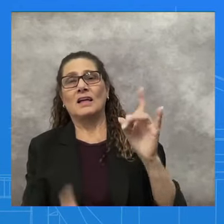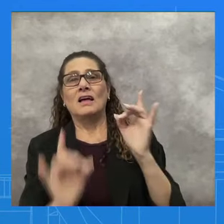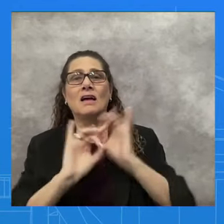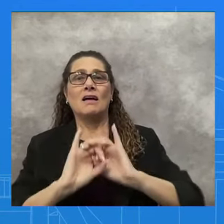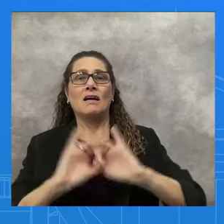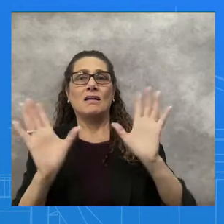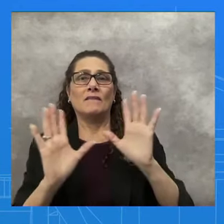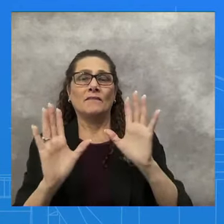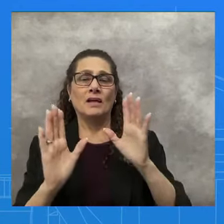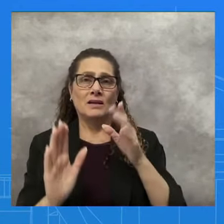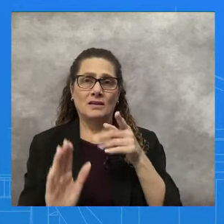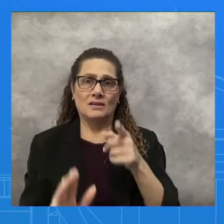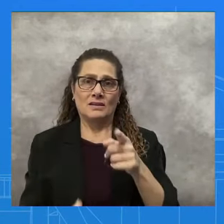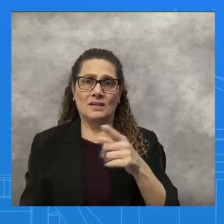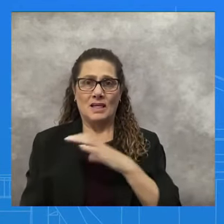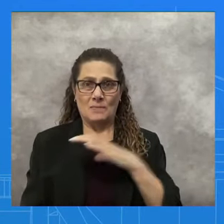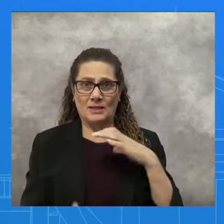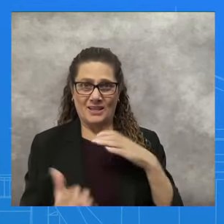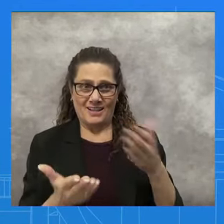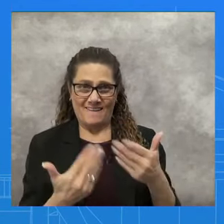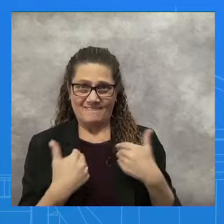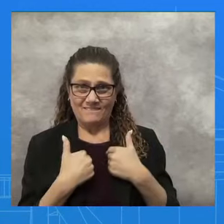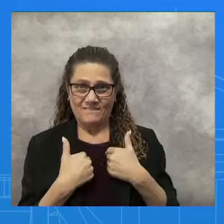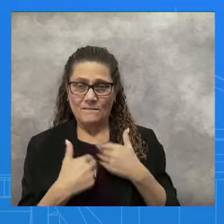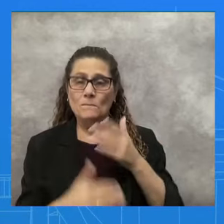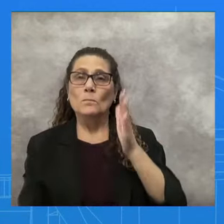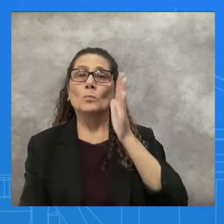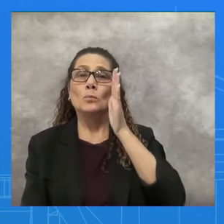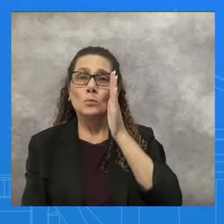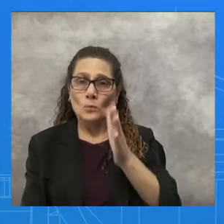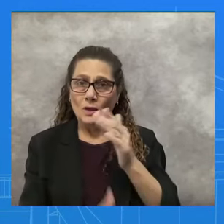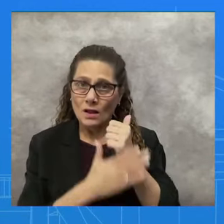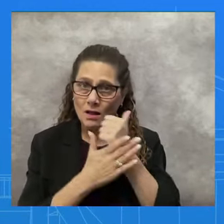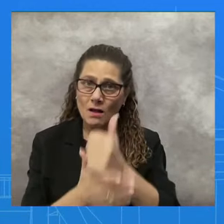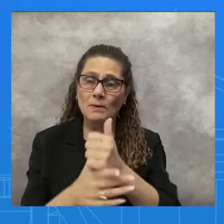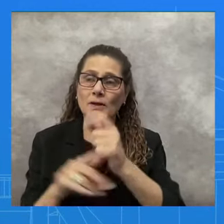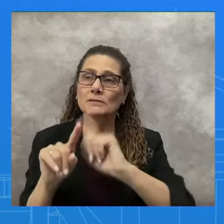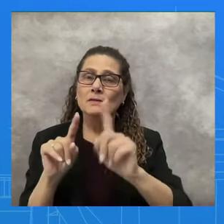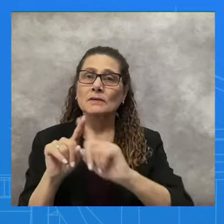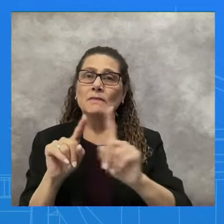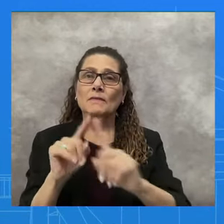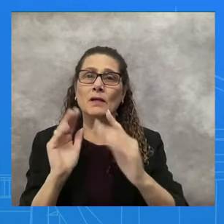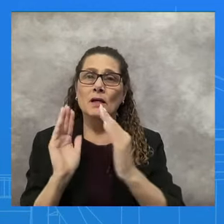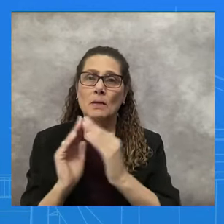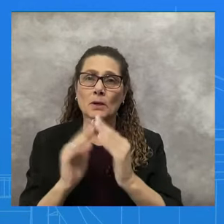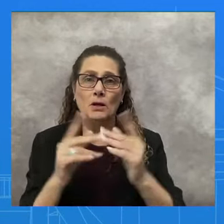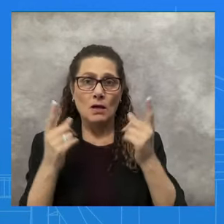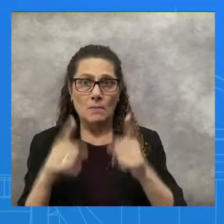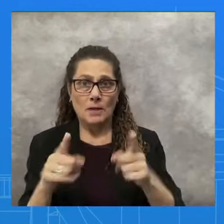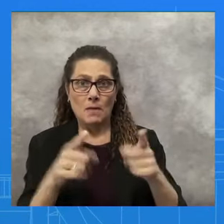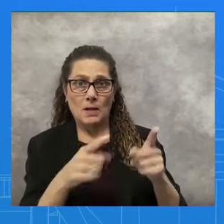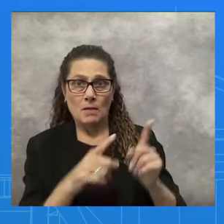that we can to help communities as they're dealing with these types of tragedies to make sure we're moving faster